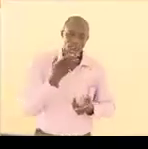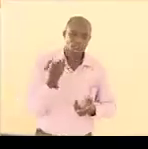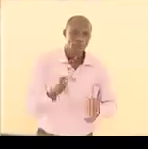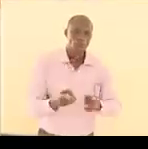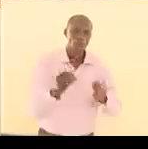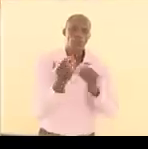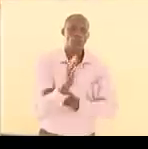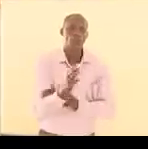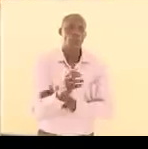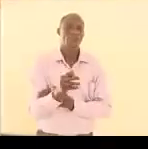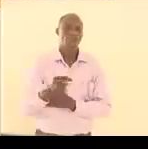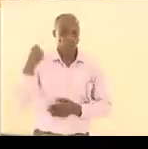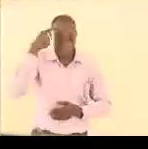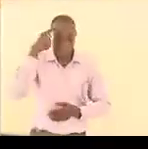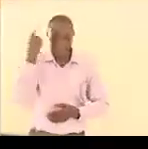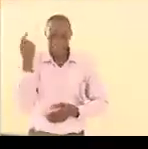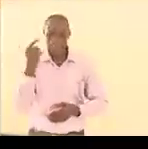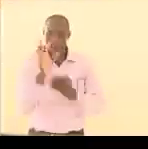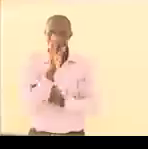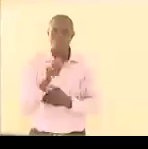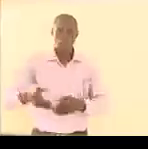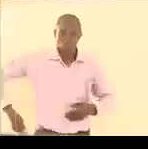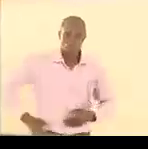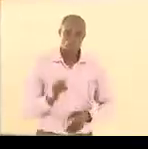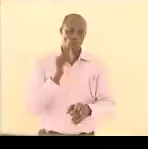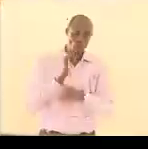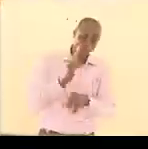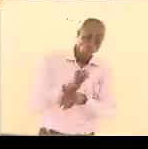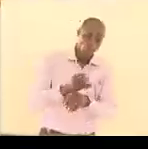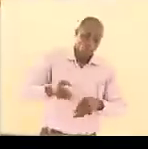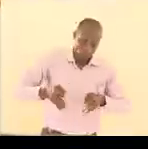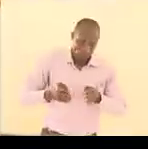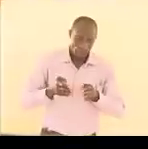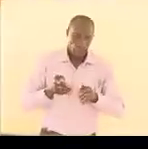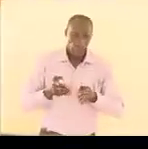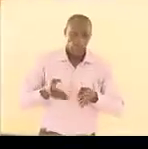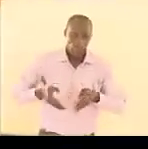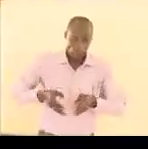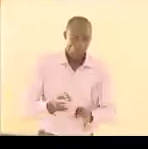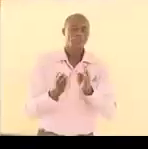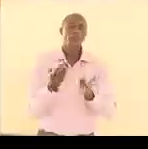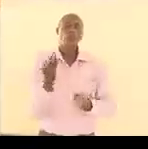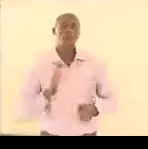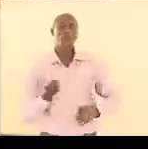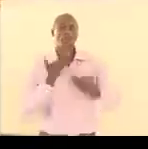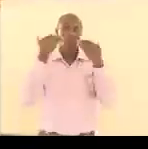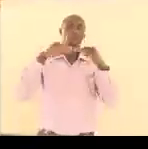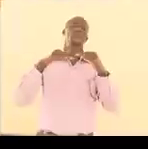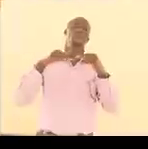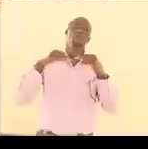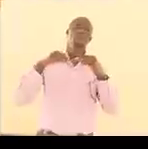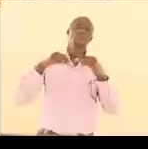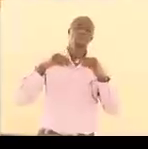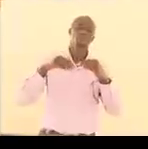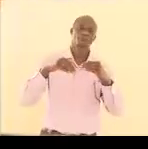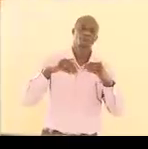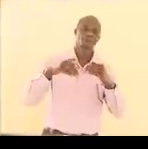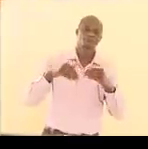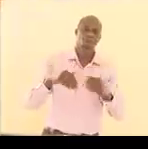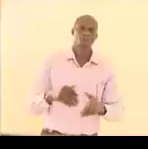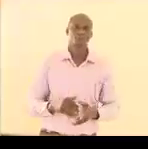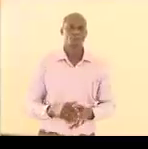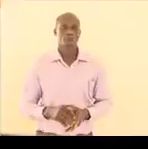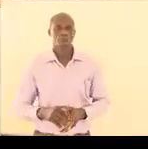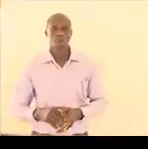of God. We think that God should function according to our limited perspectives. And God refuses to function according to our limited